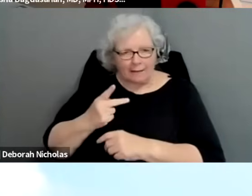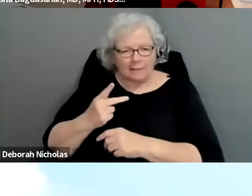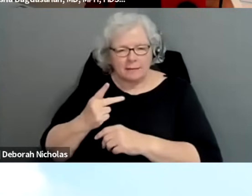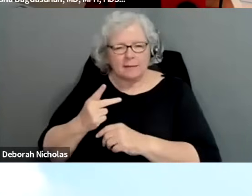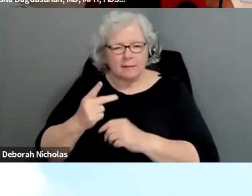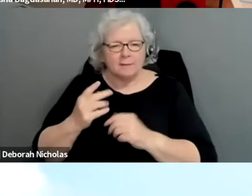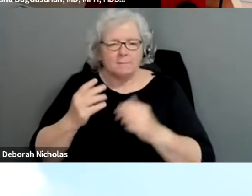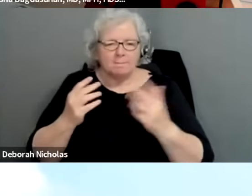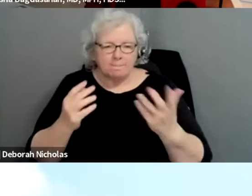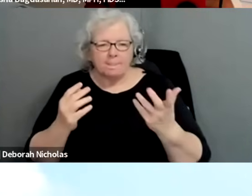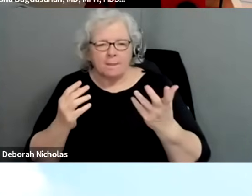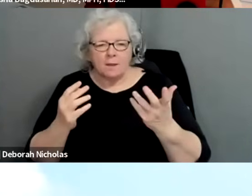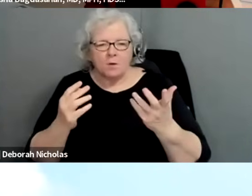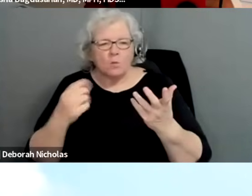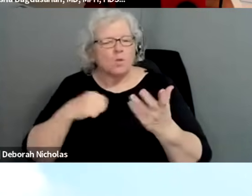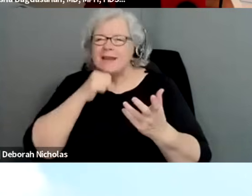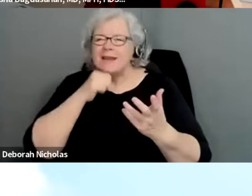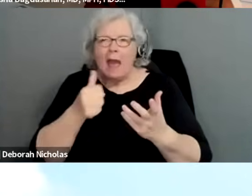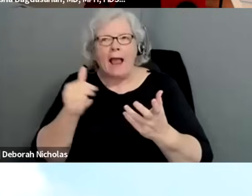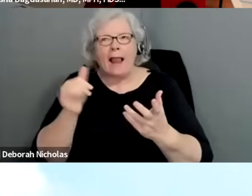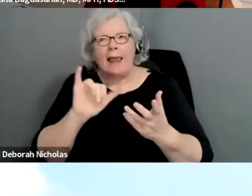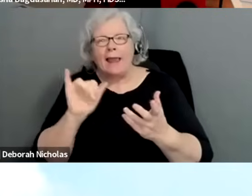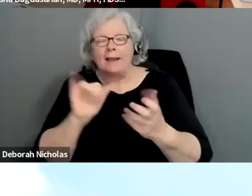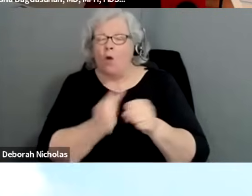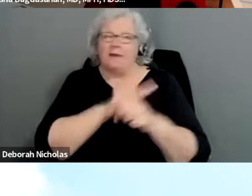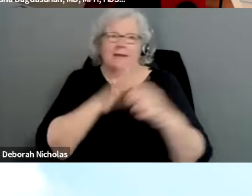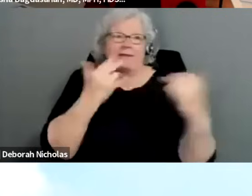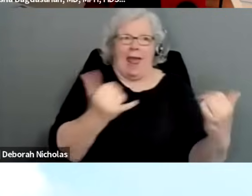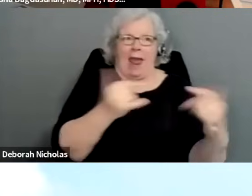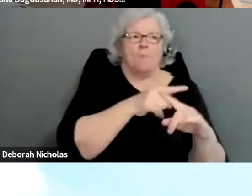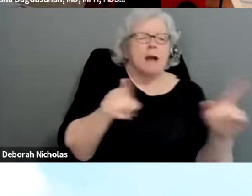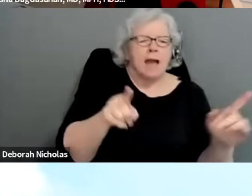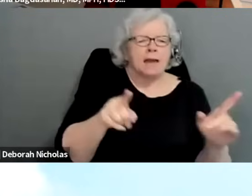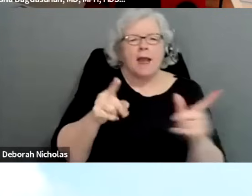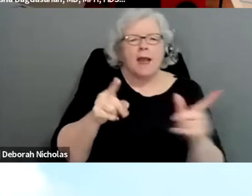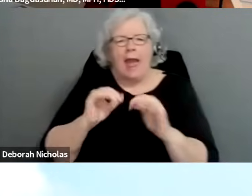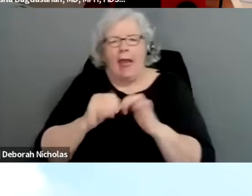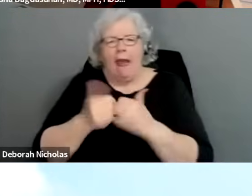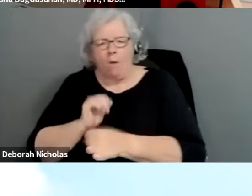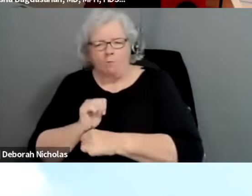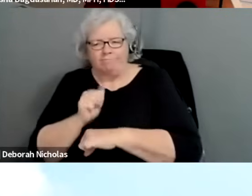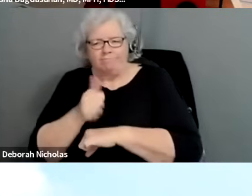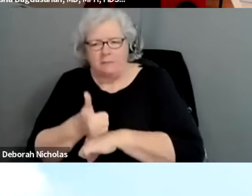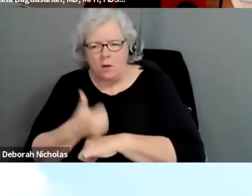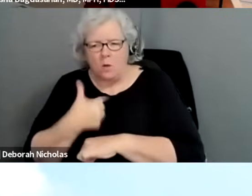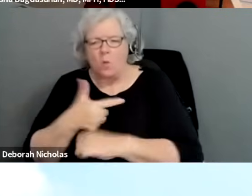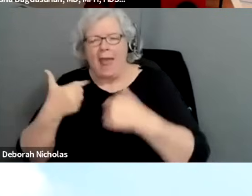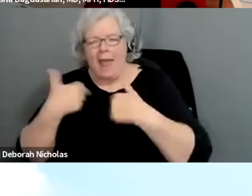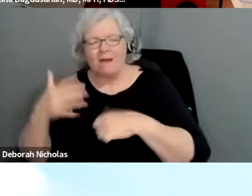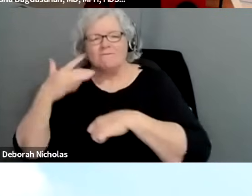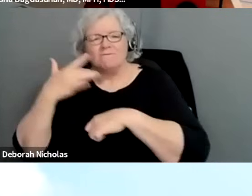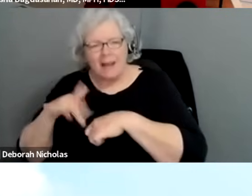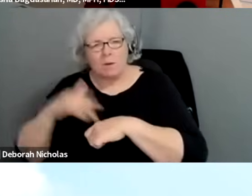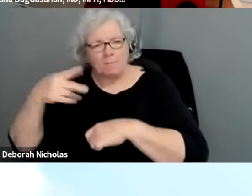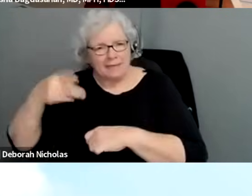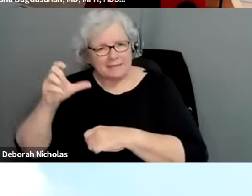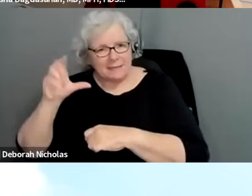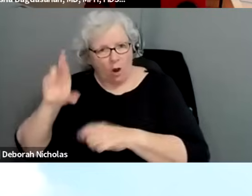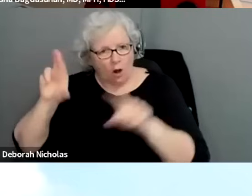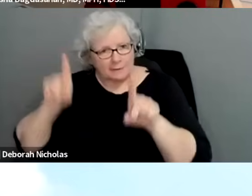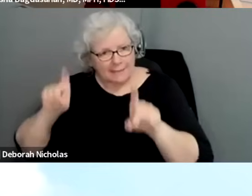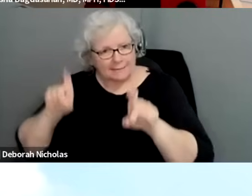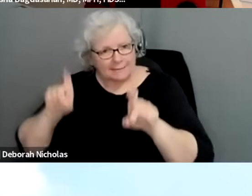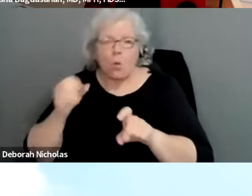but what would have to be true to get to a point where we would have commercially available PCR testing and or